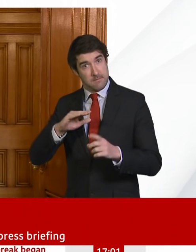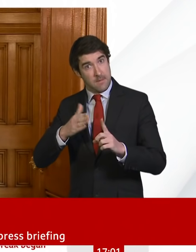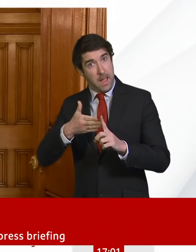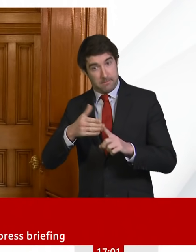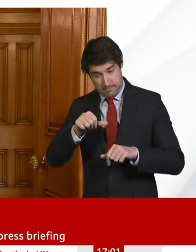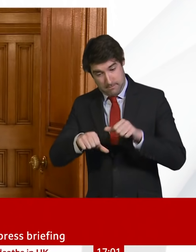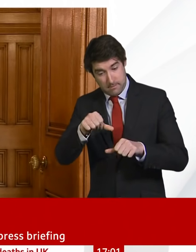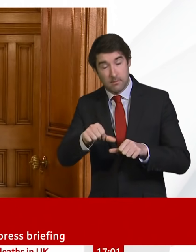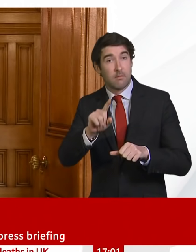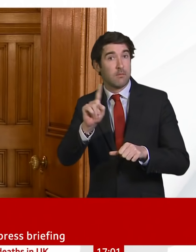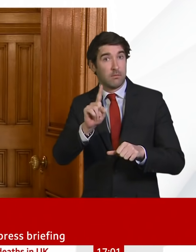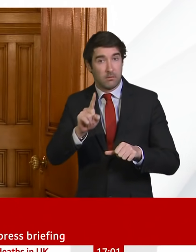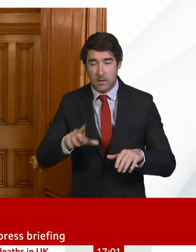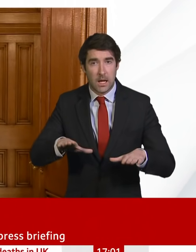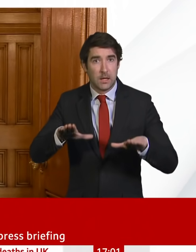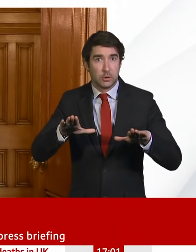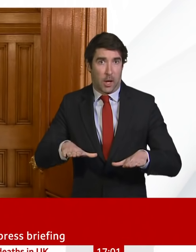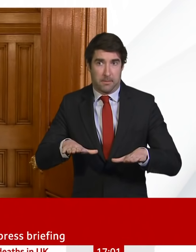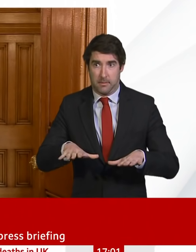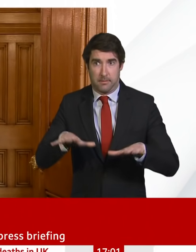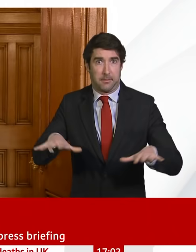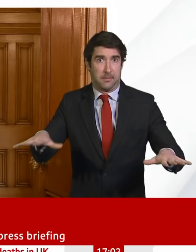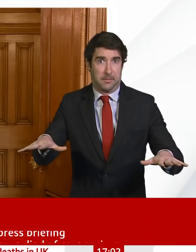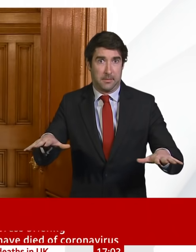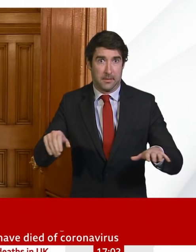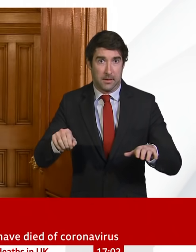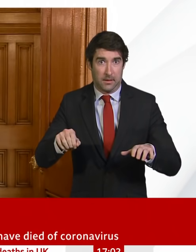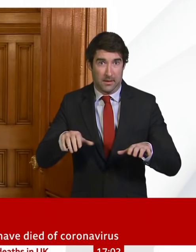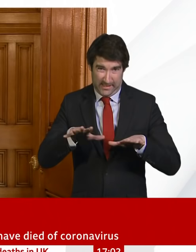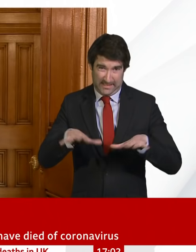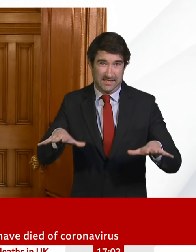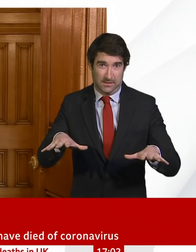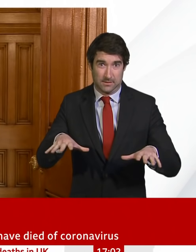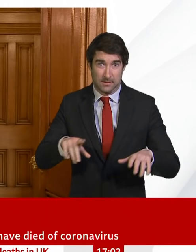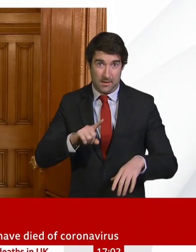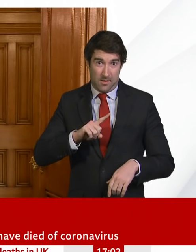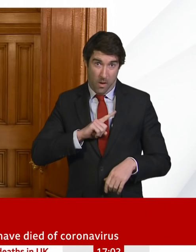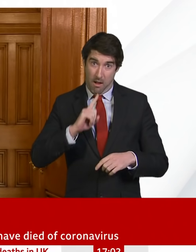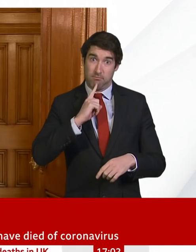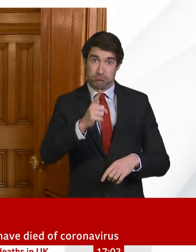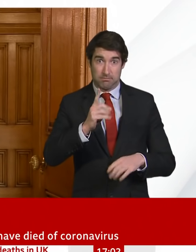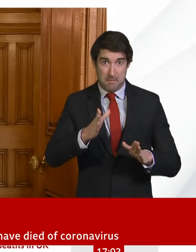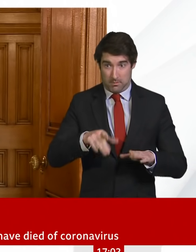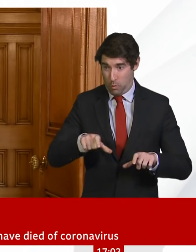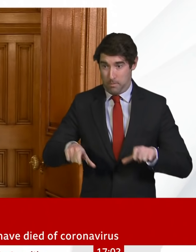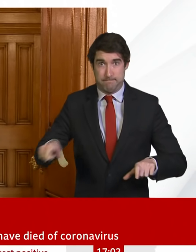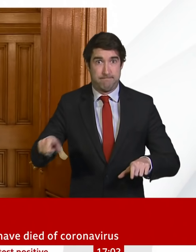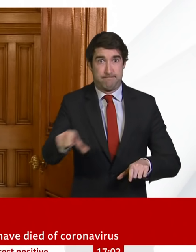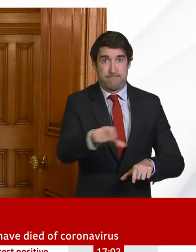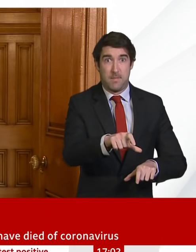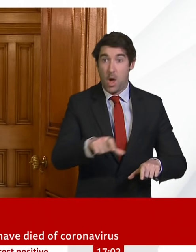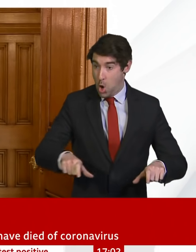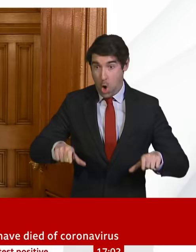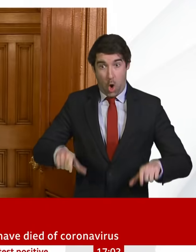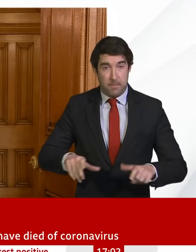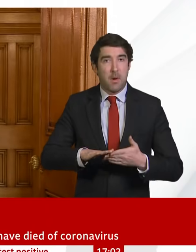hospital treatment at any one time, protecting the ability of the NHS to cope. Throughout our response to